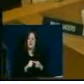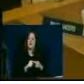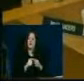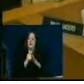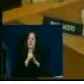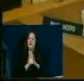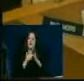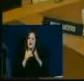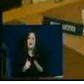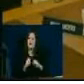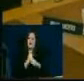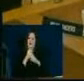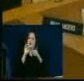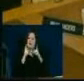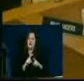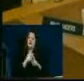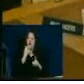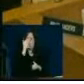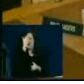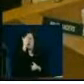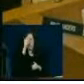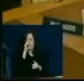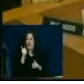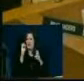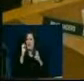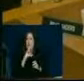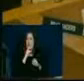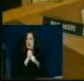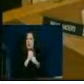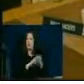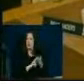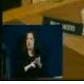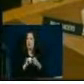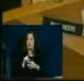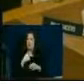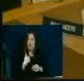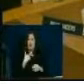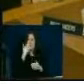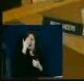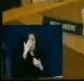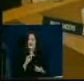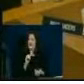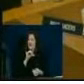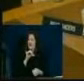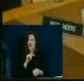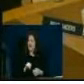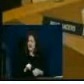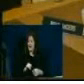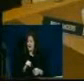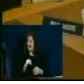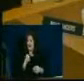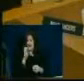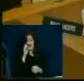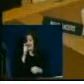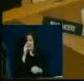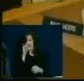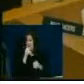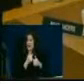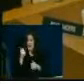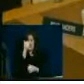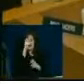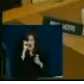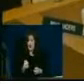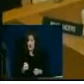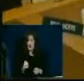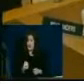decision. But I'd also like to know what the other issues are with the contract that you have. And I don't know if that's an executive issue or if it's, I'd like